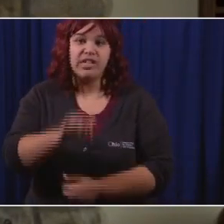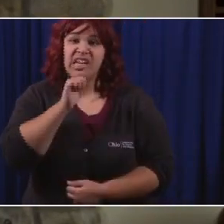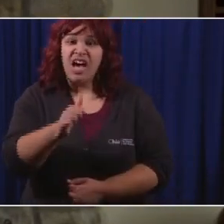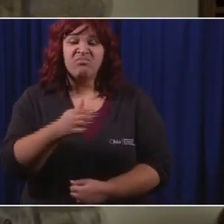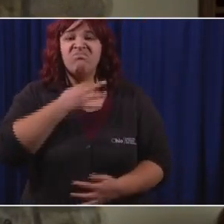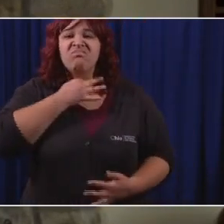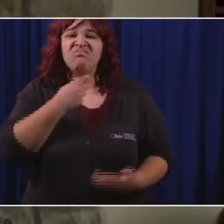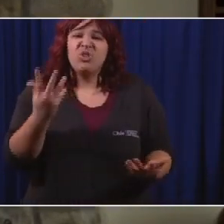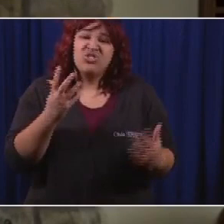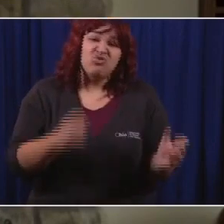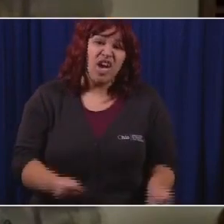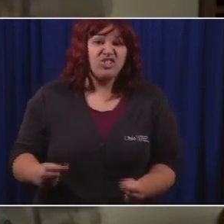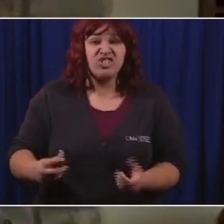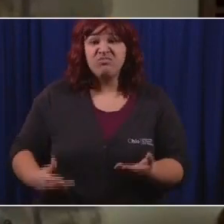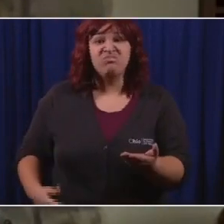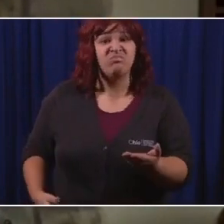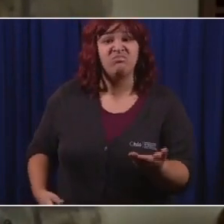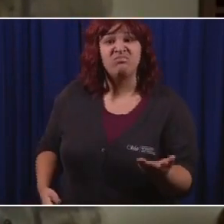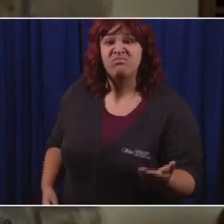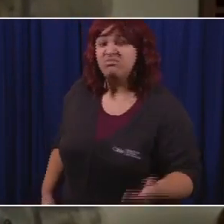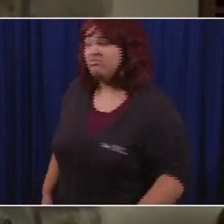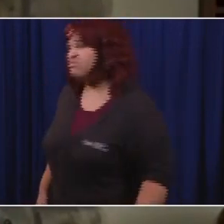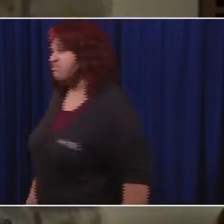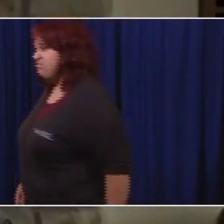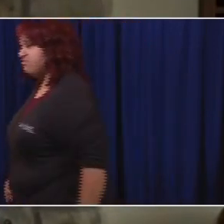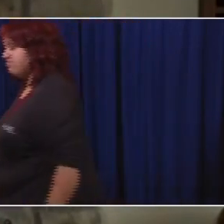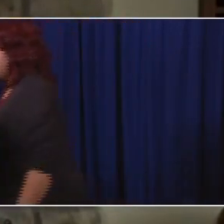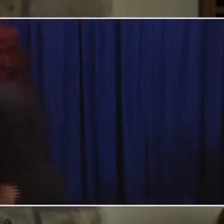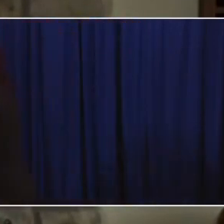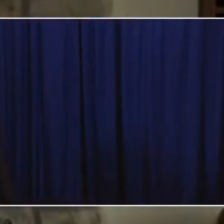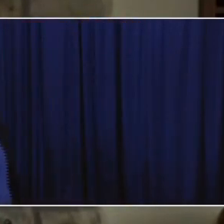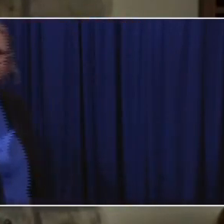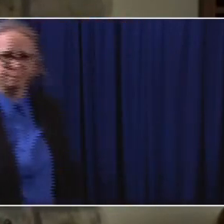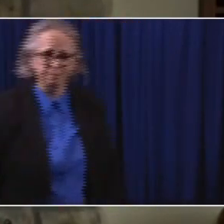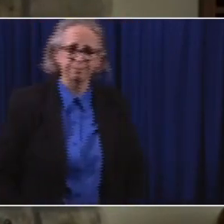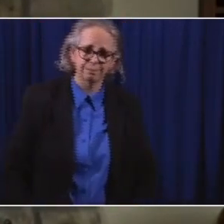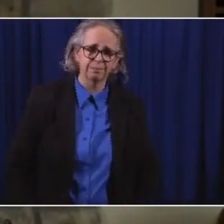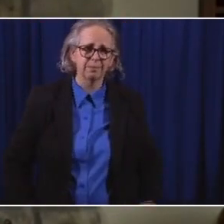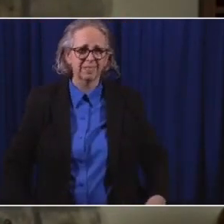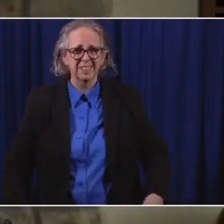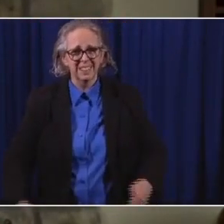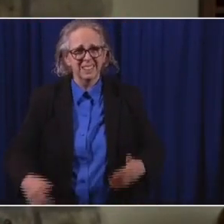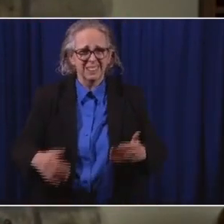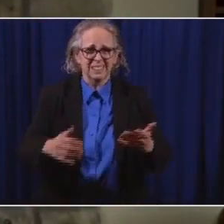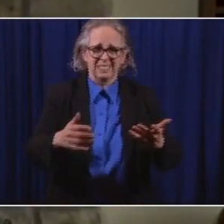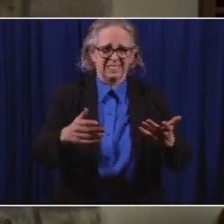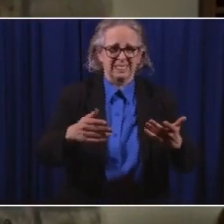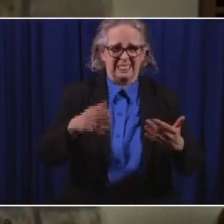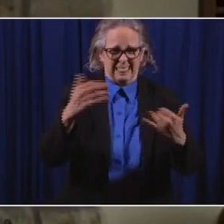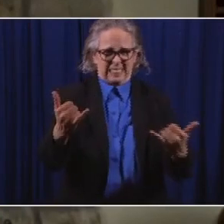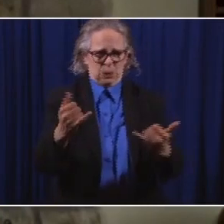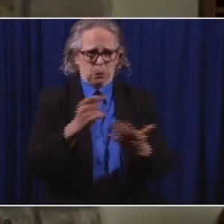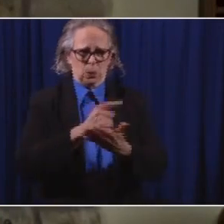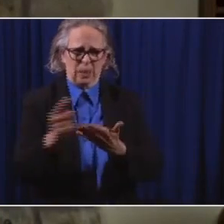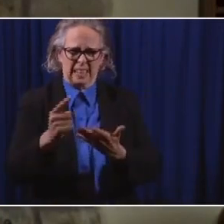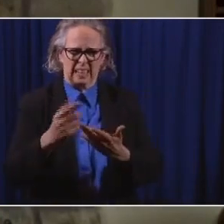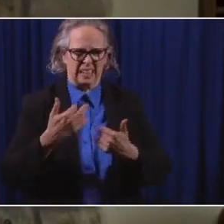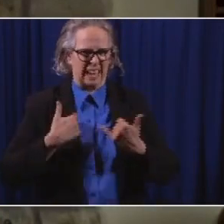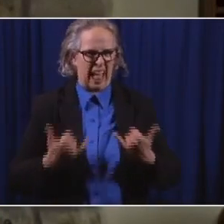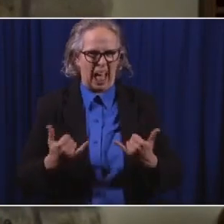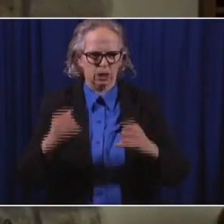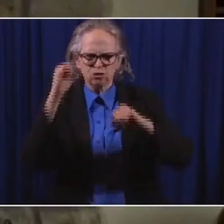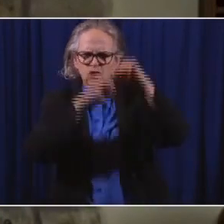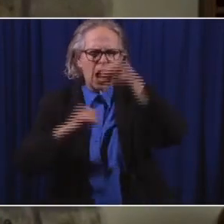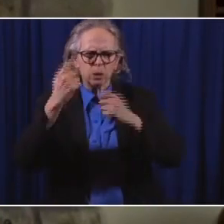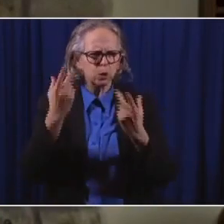you. Yeah, I mean, what we started to do this week, some of you reported, you know, as a new plan. I didn't look at it quite